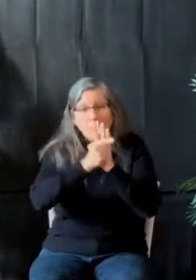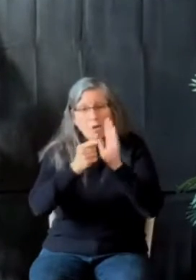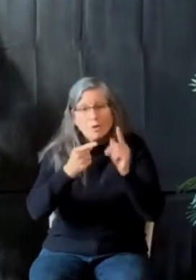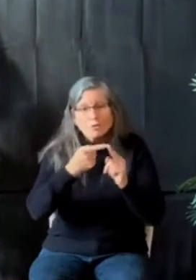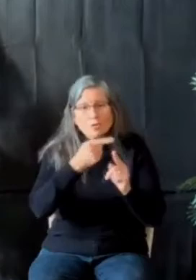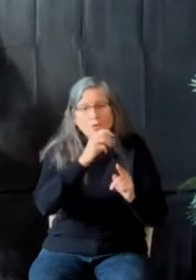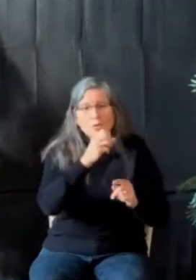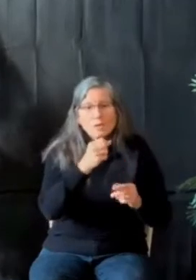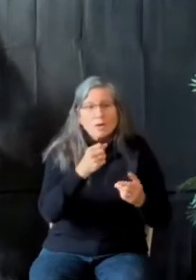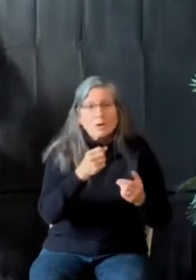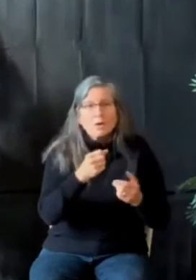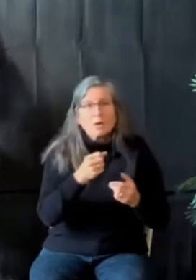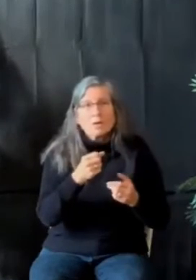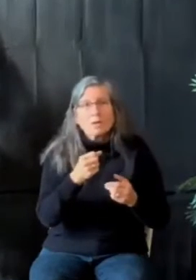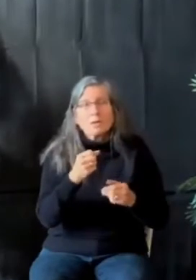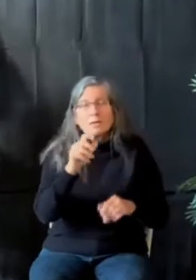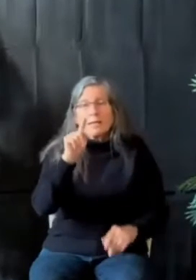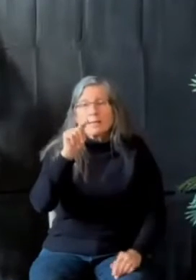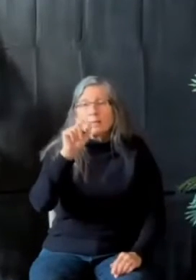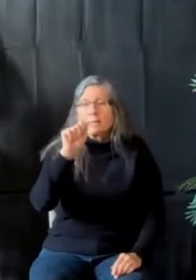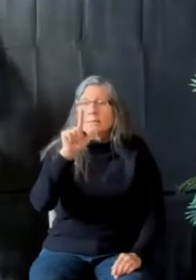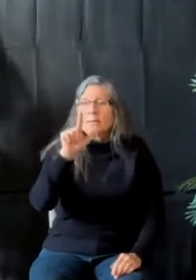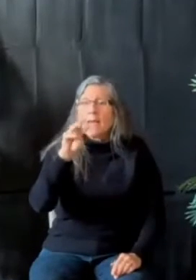That became known as the Talmud.